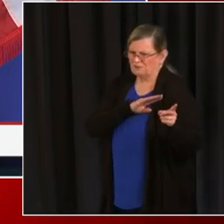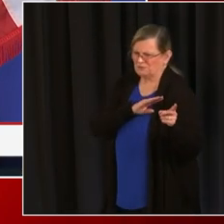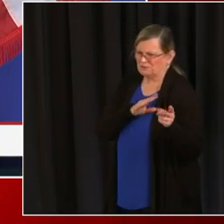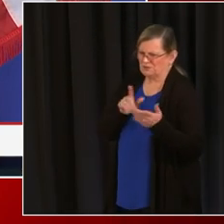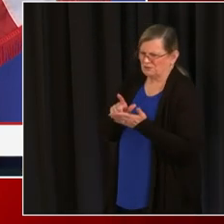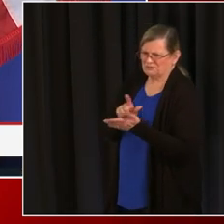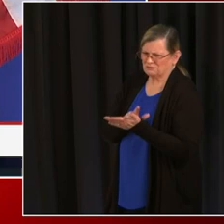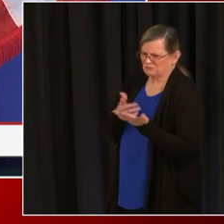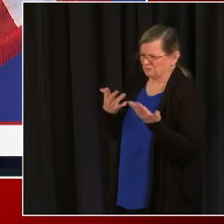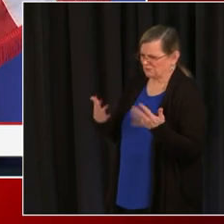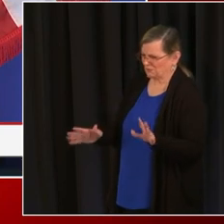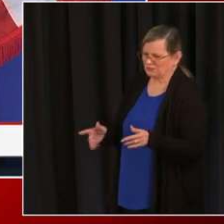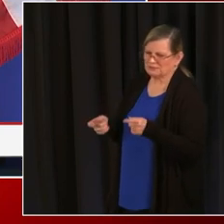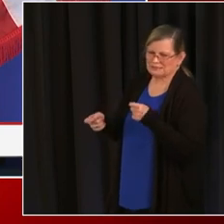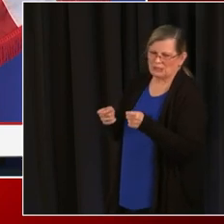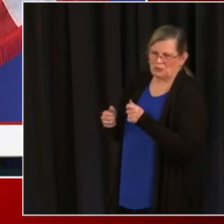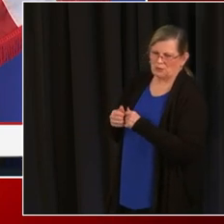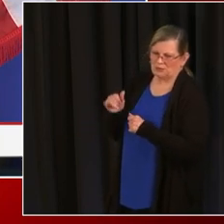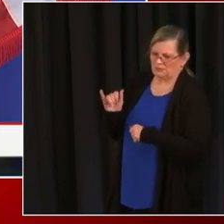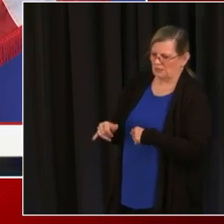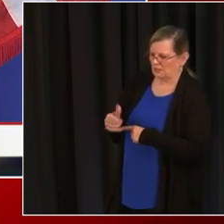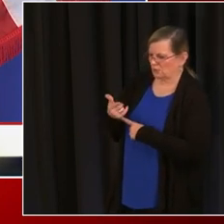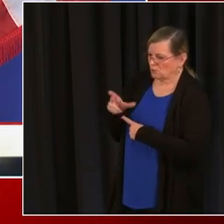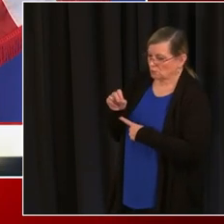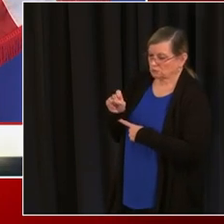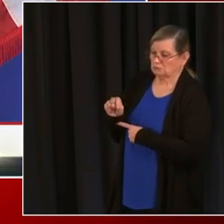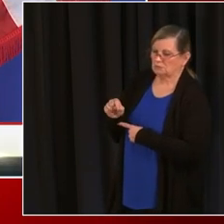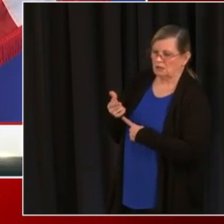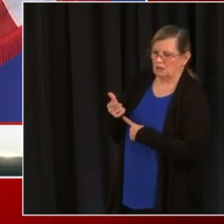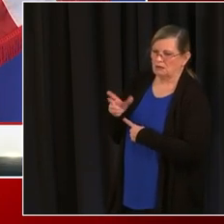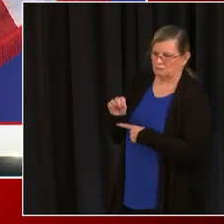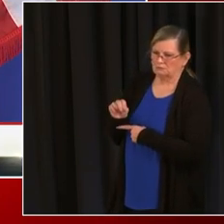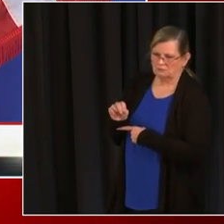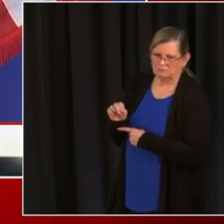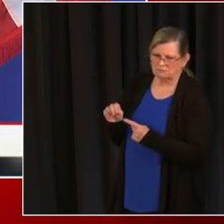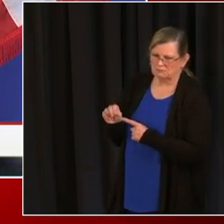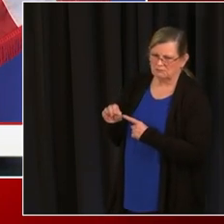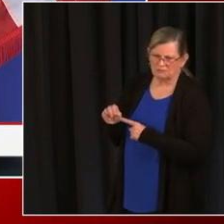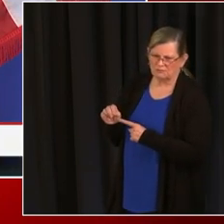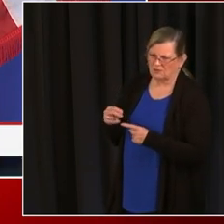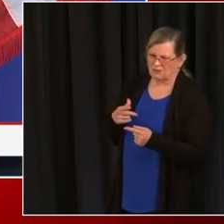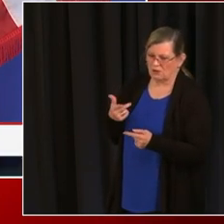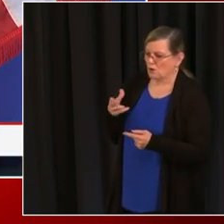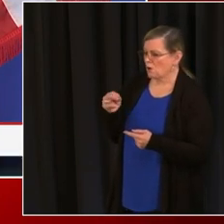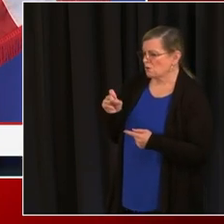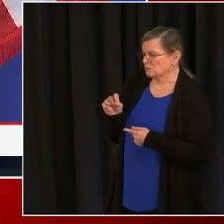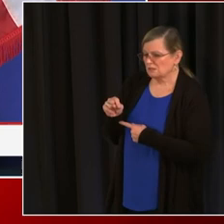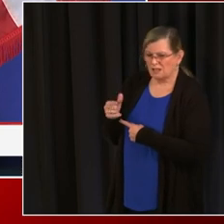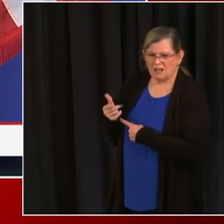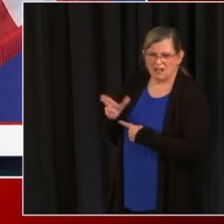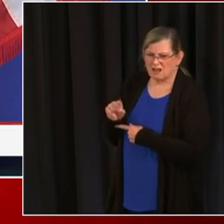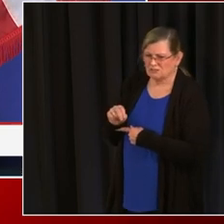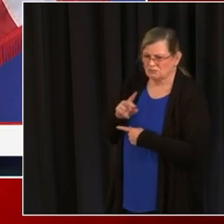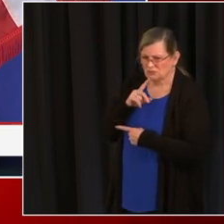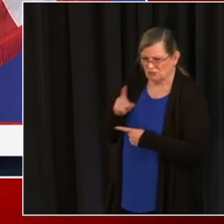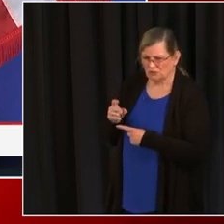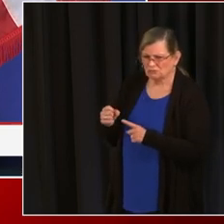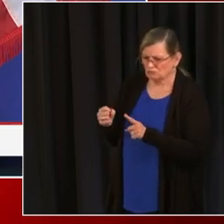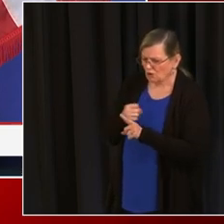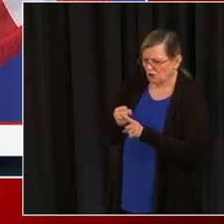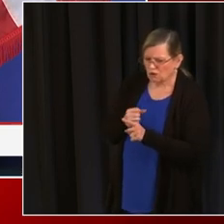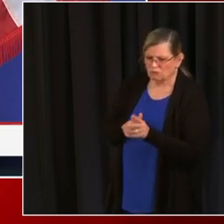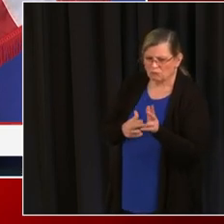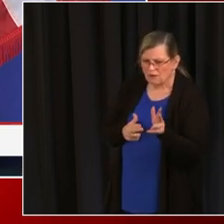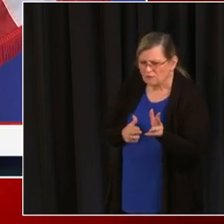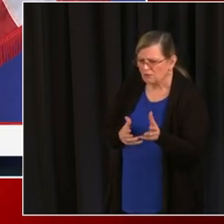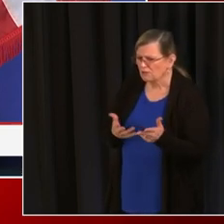ghost guns, and we are ghost guns, assault rifles.